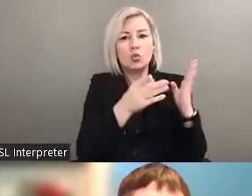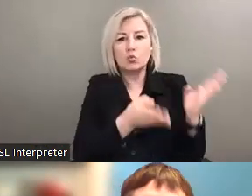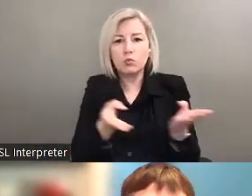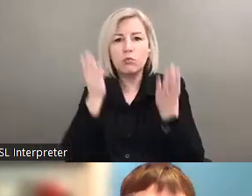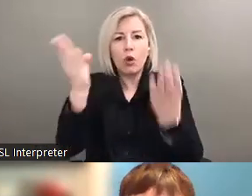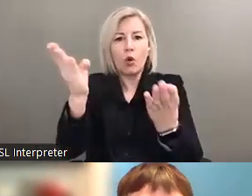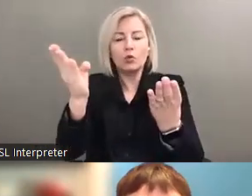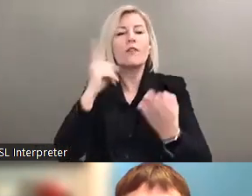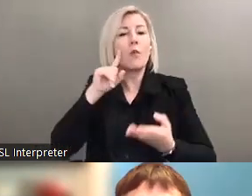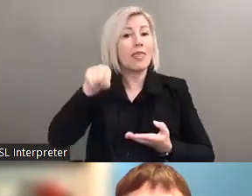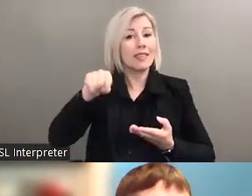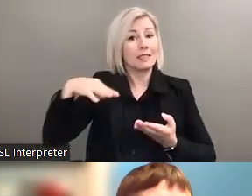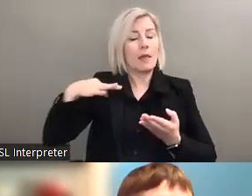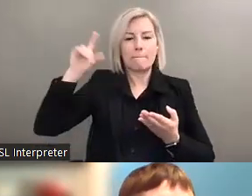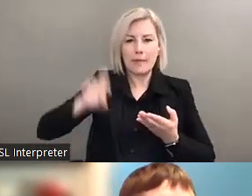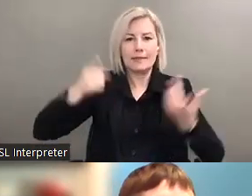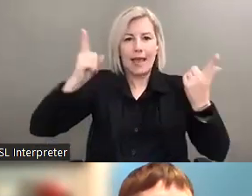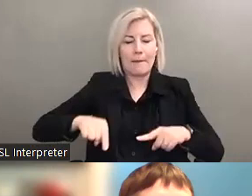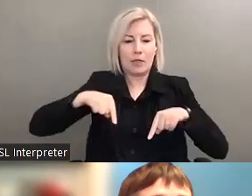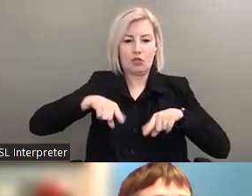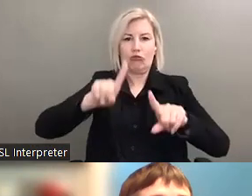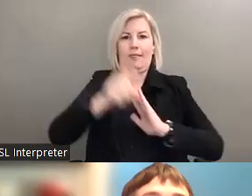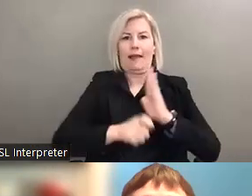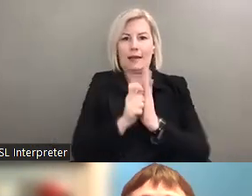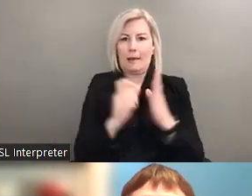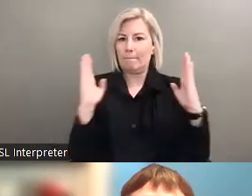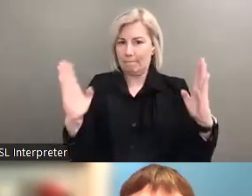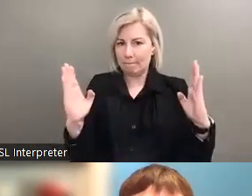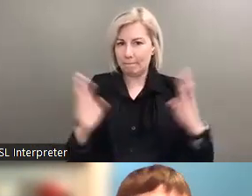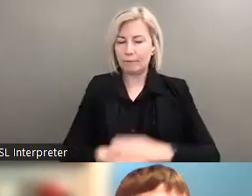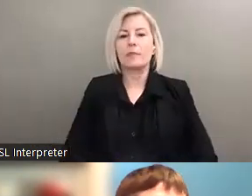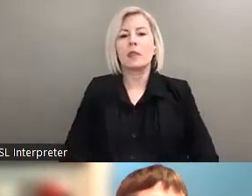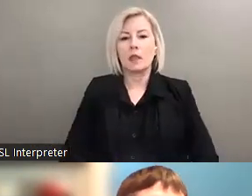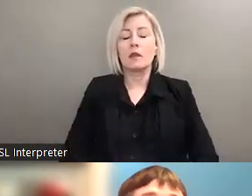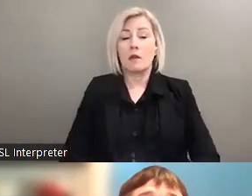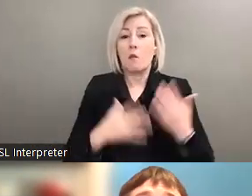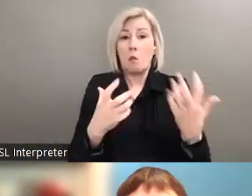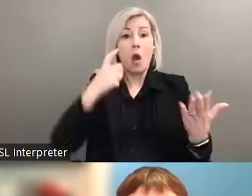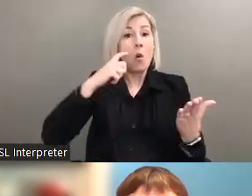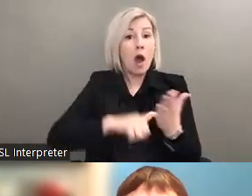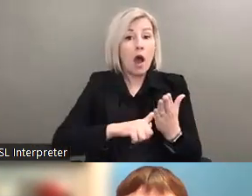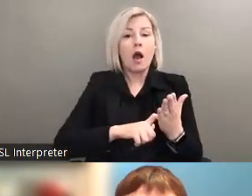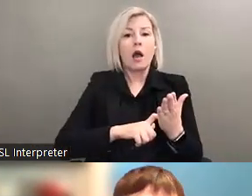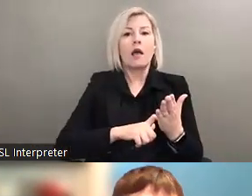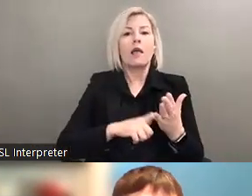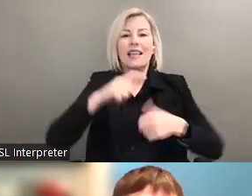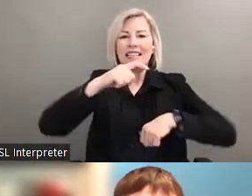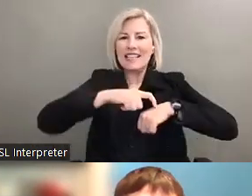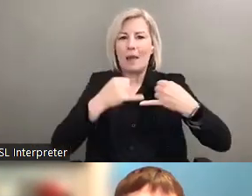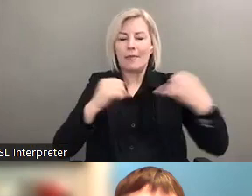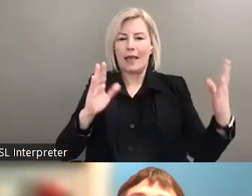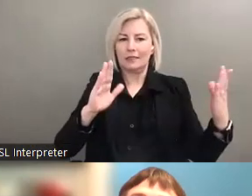application must take place during that window. I do want to acknowledge the timeline shift for this